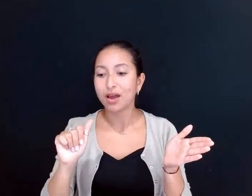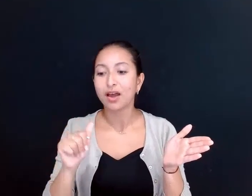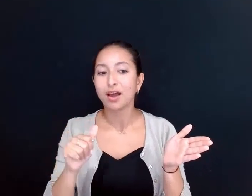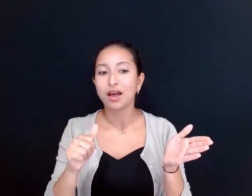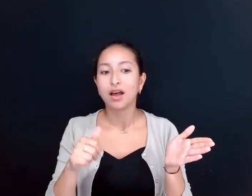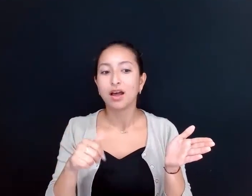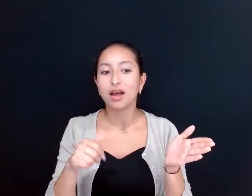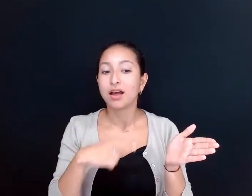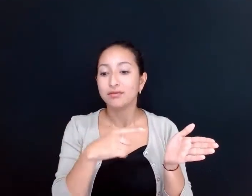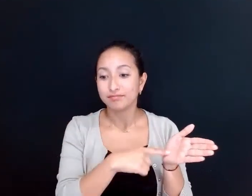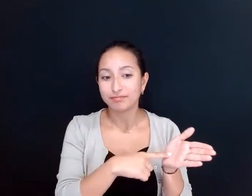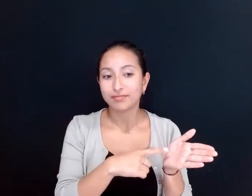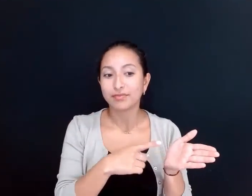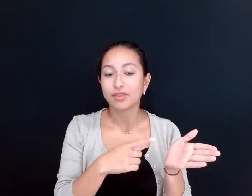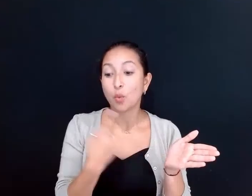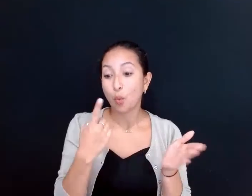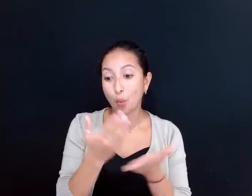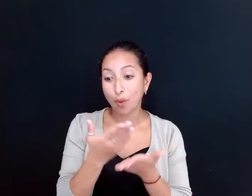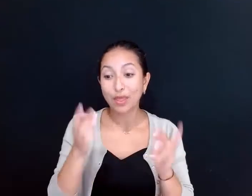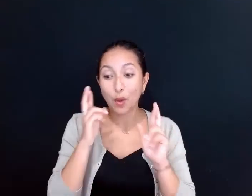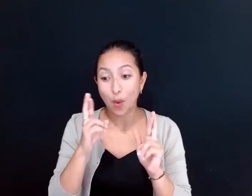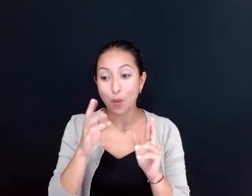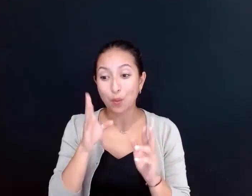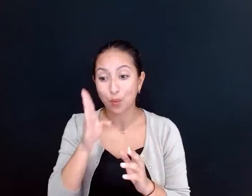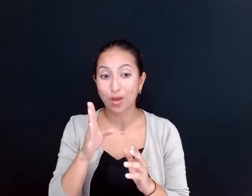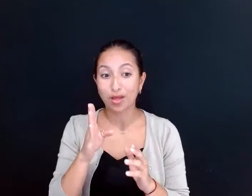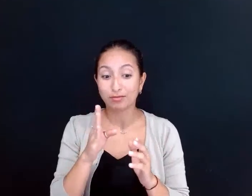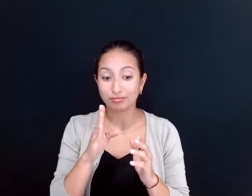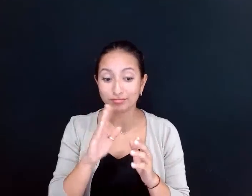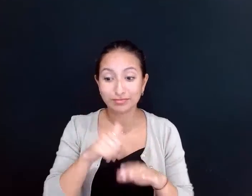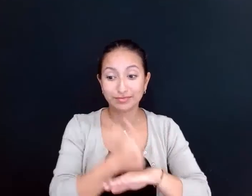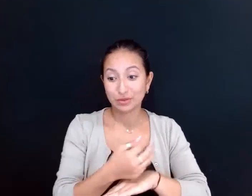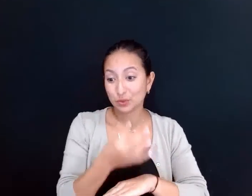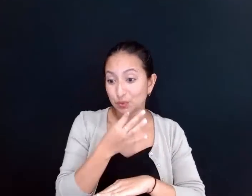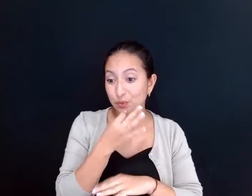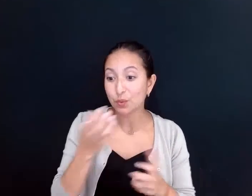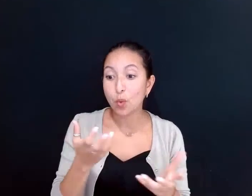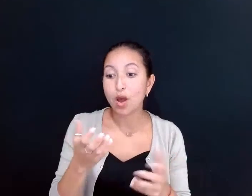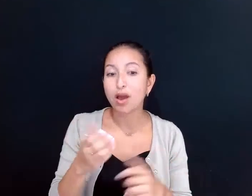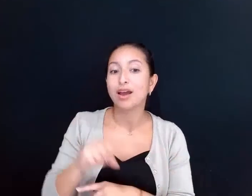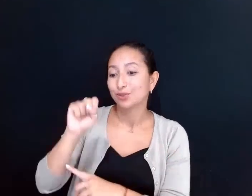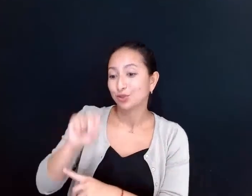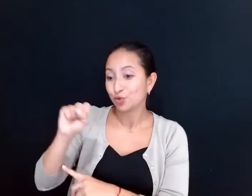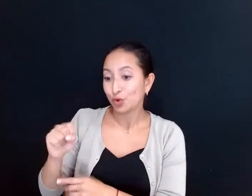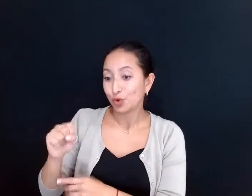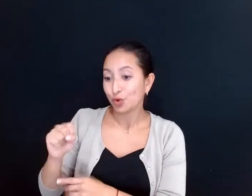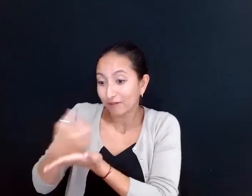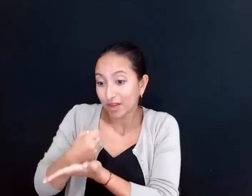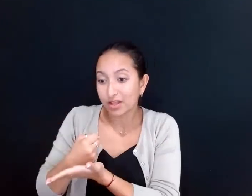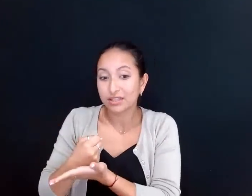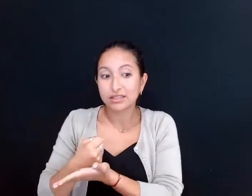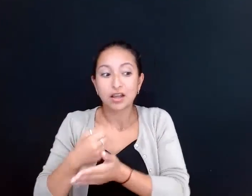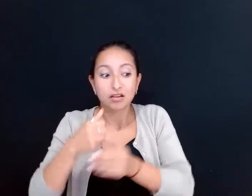Vestwell. But one of the things we're hopefully implementing is the ability to have Social Security funds directly